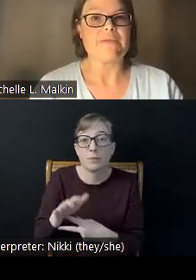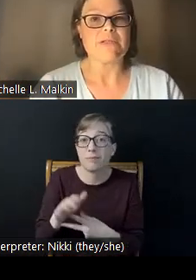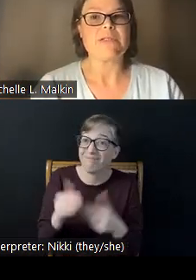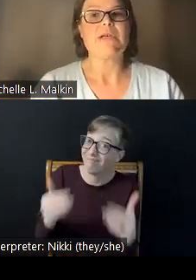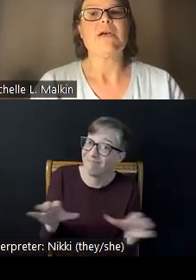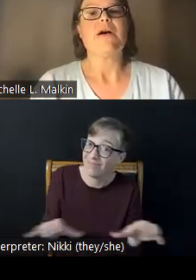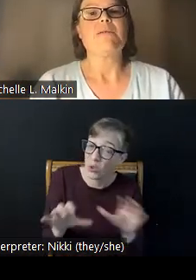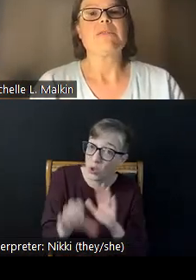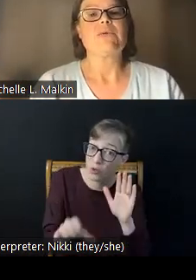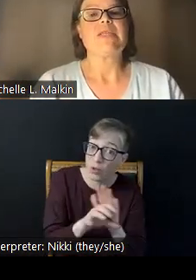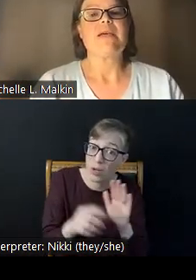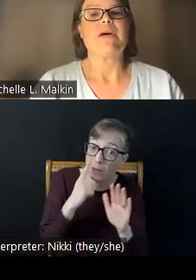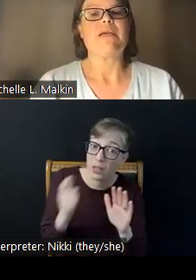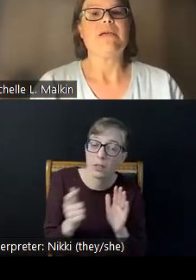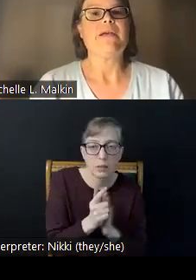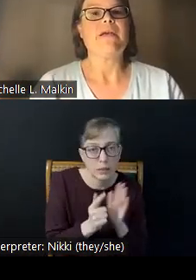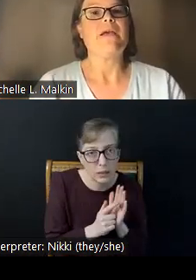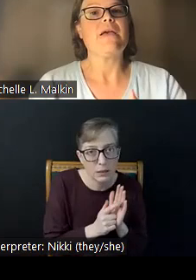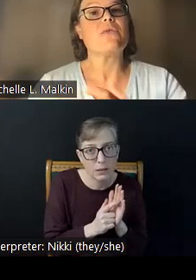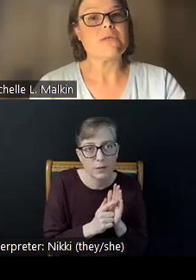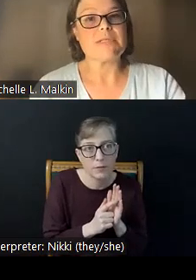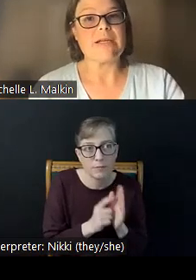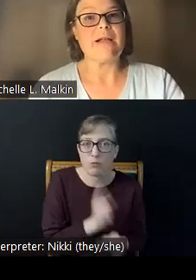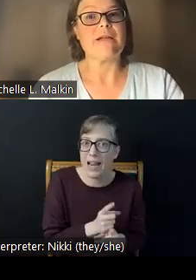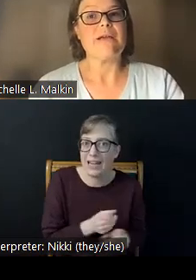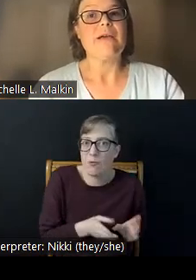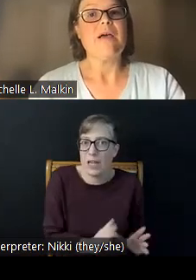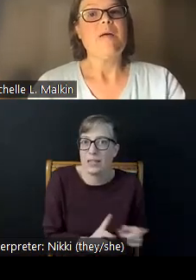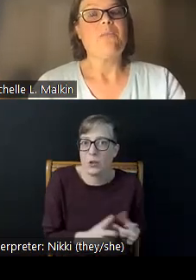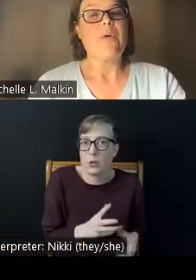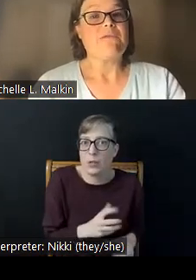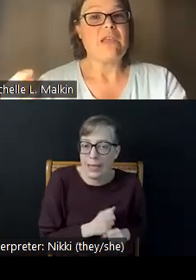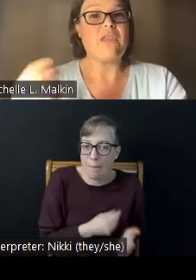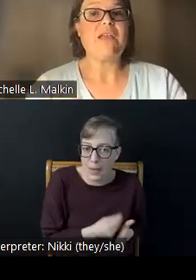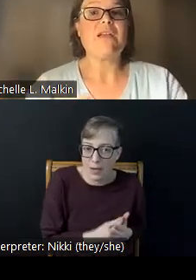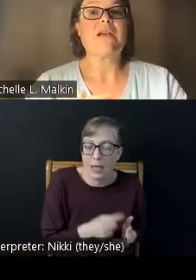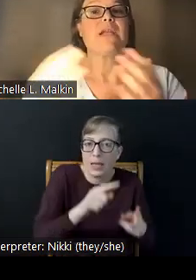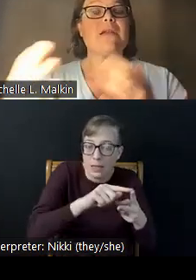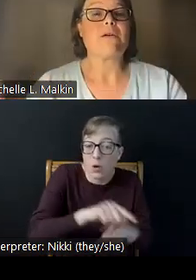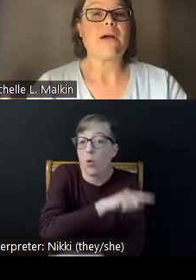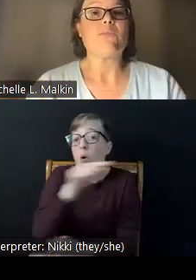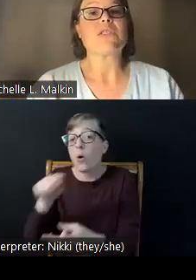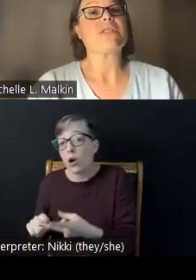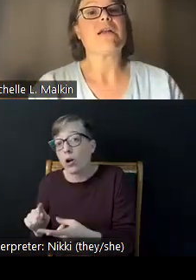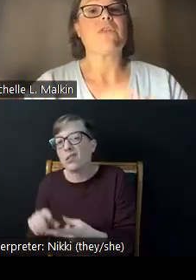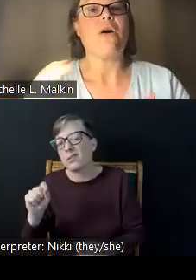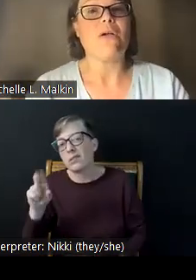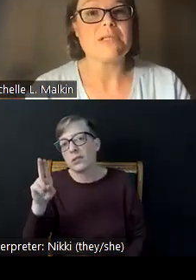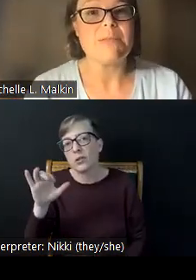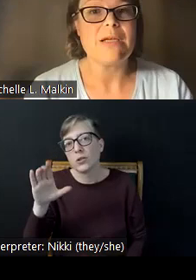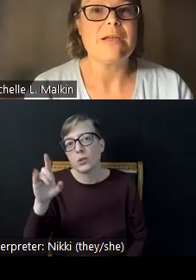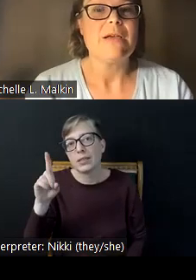legal avenues to obtain money, or suicidality. But if they've then committed a crime, which is kind of